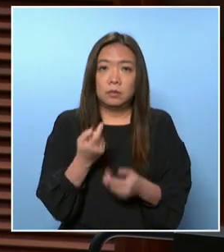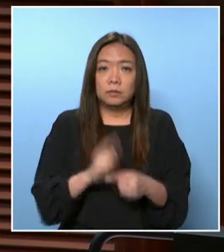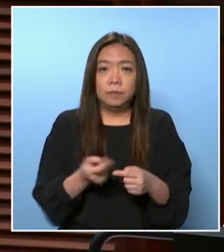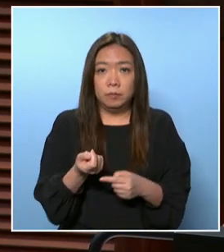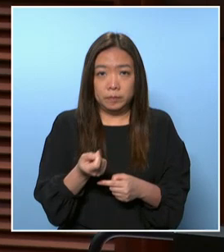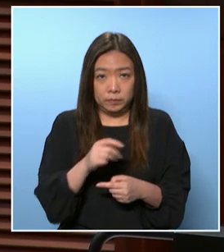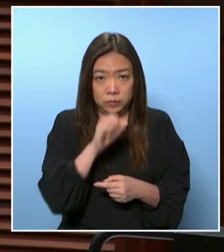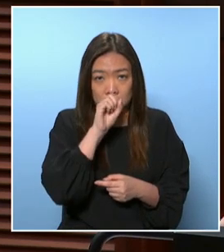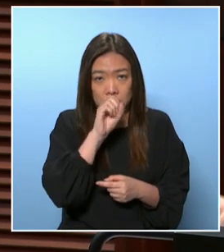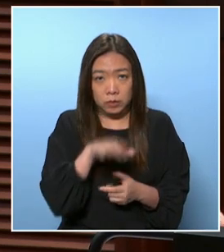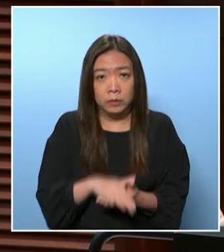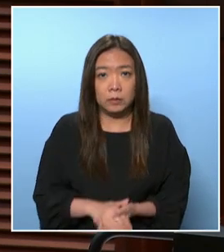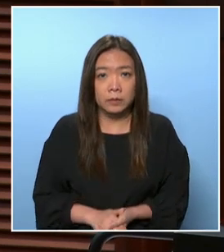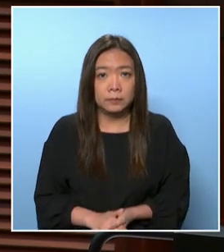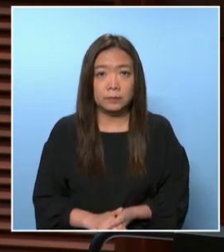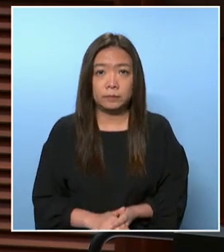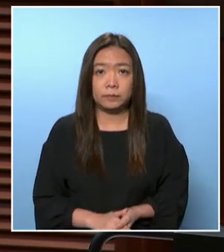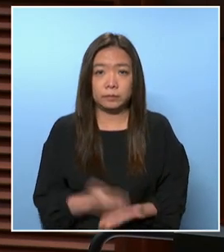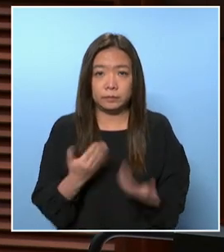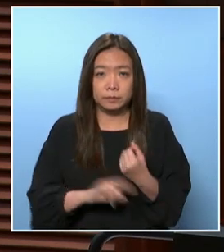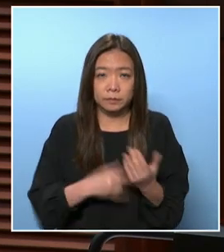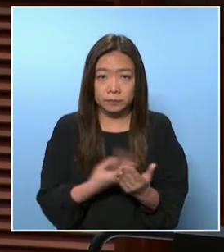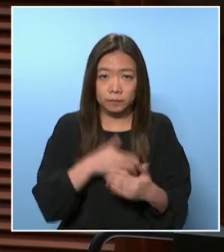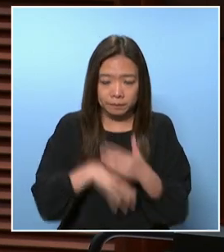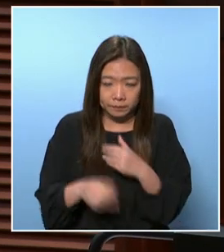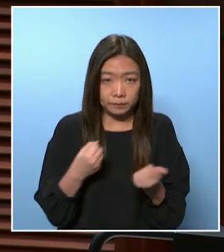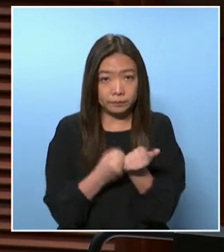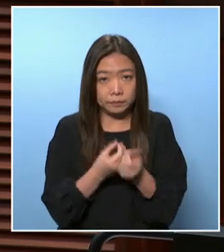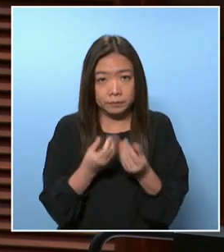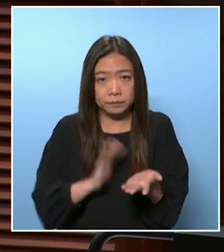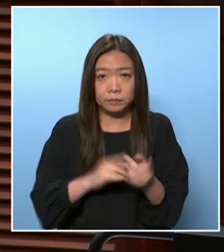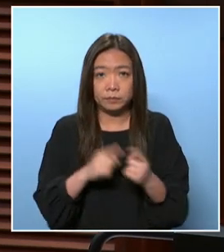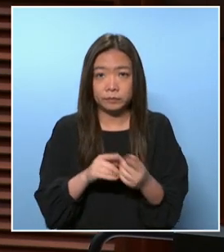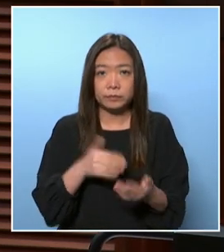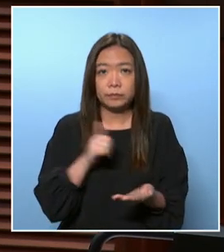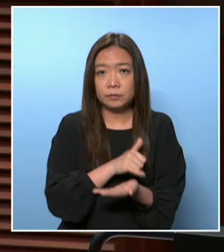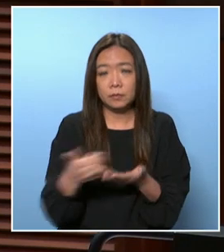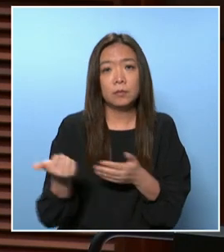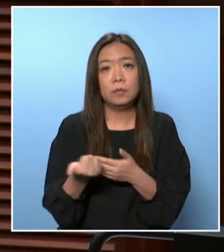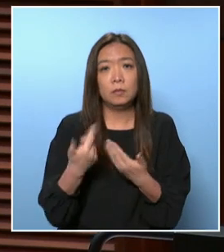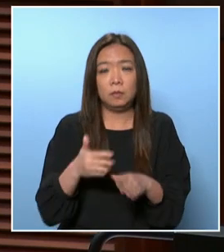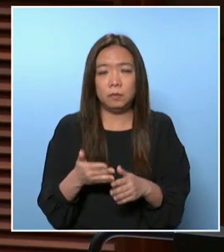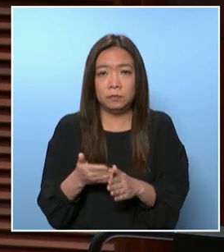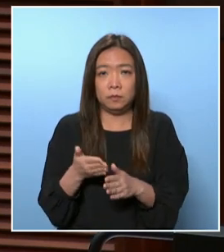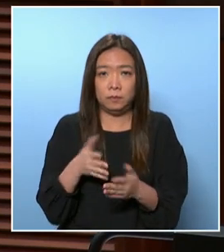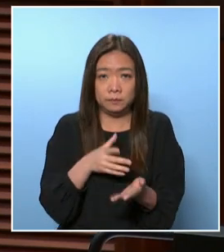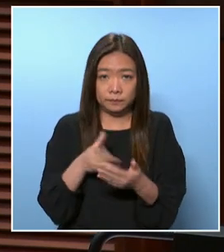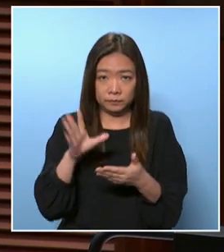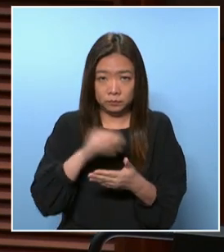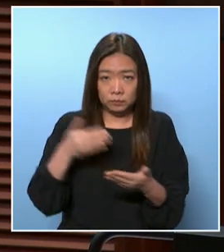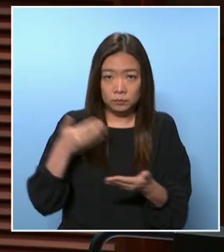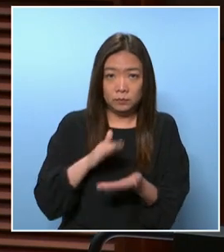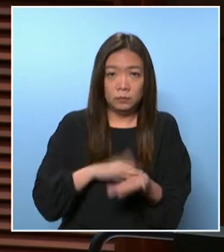palliative home. They have to rely on fundraising. The legislation will facilitate